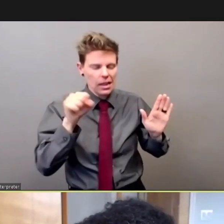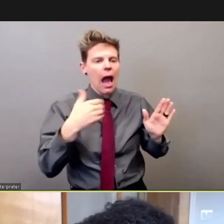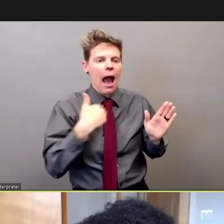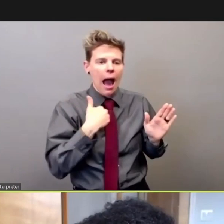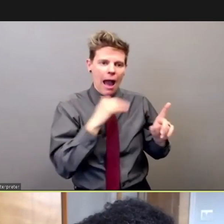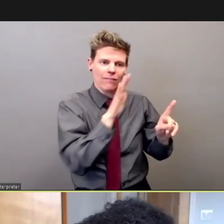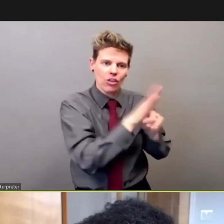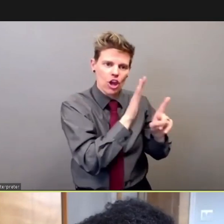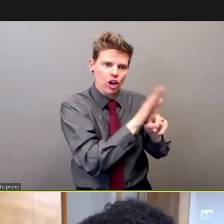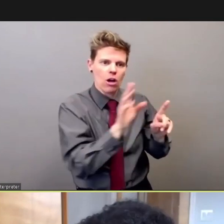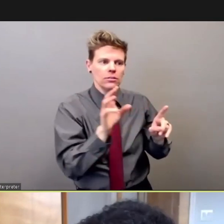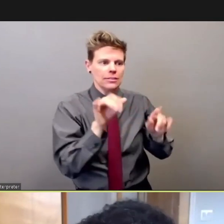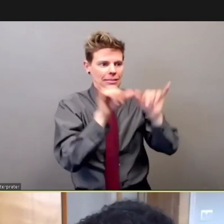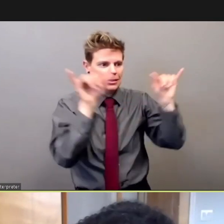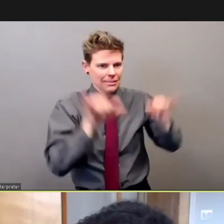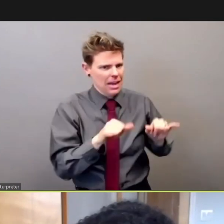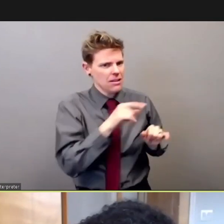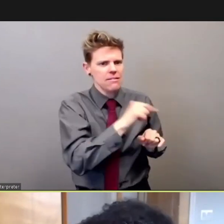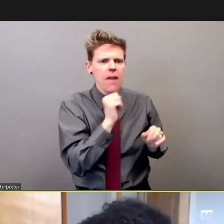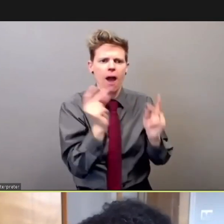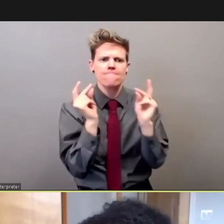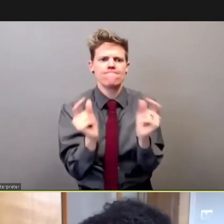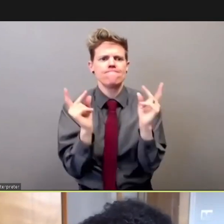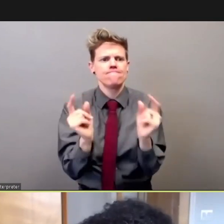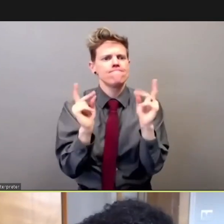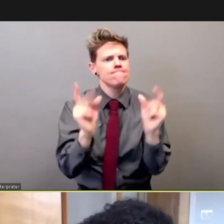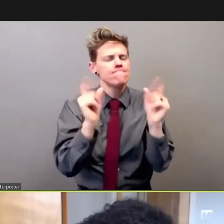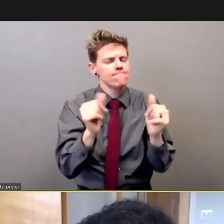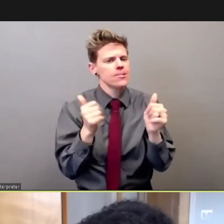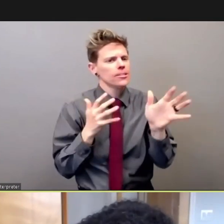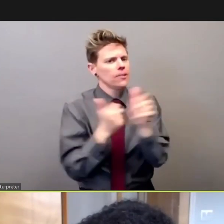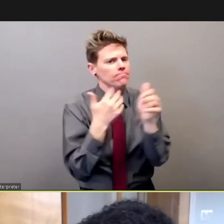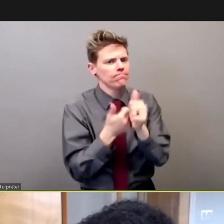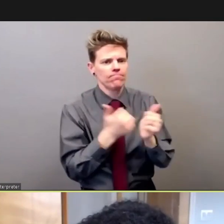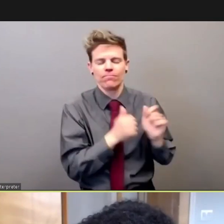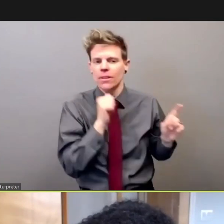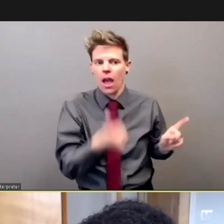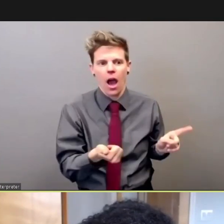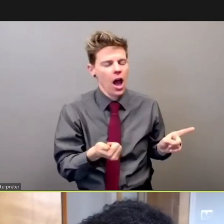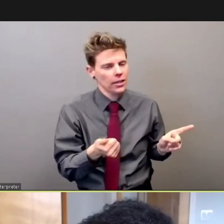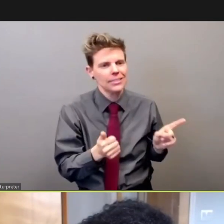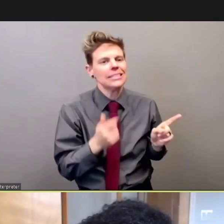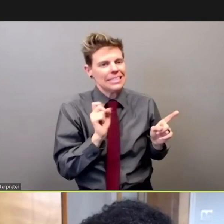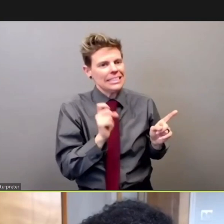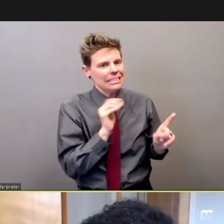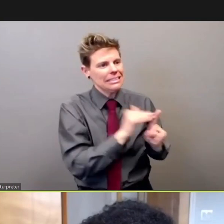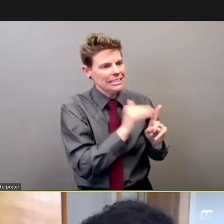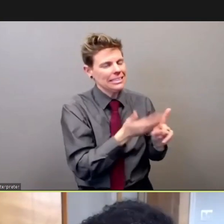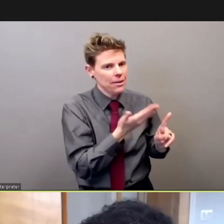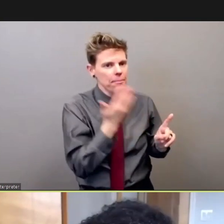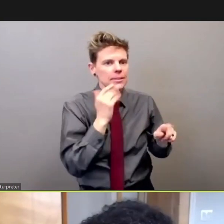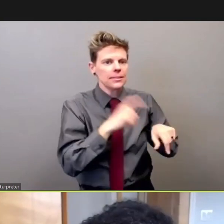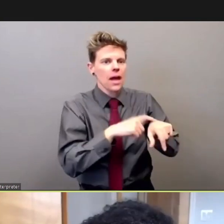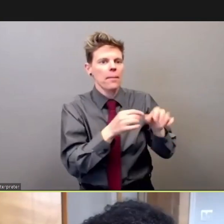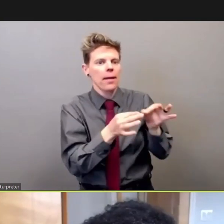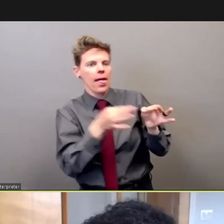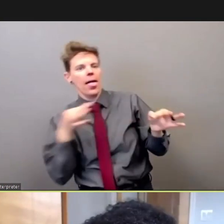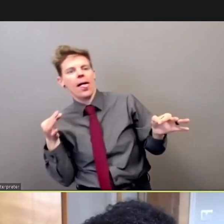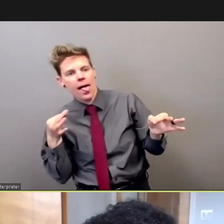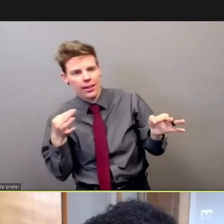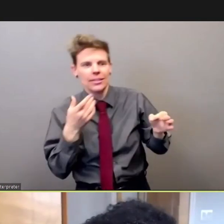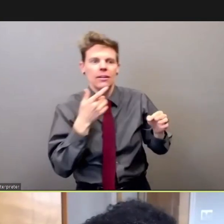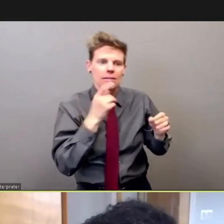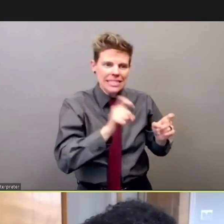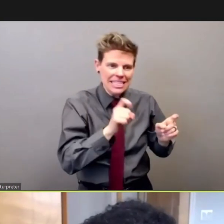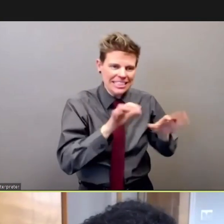should be, and that's going to take some more effort. It does take time and resources to do that, but that's the best way to get